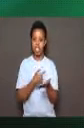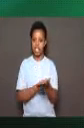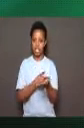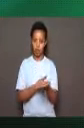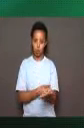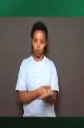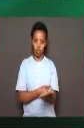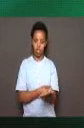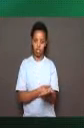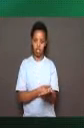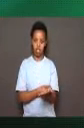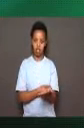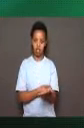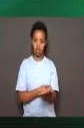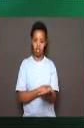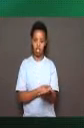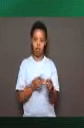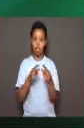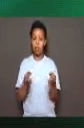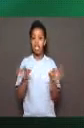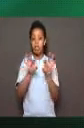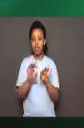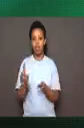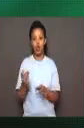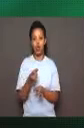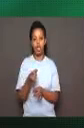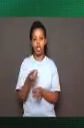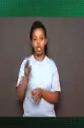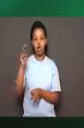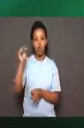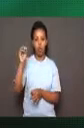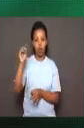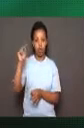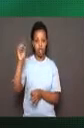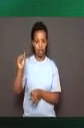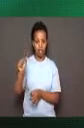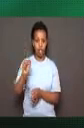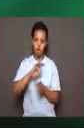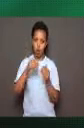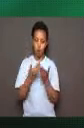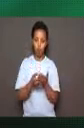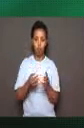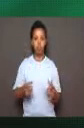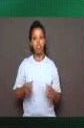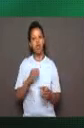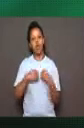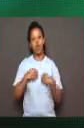Glucose is the most important monosaccharide to all